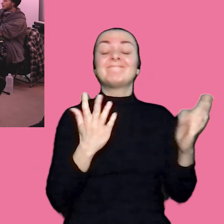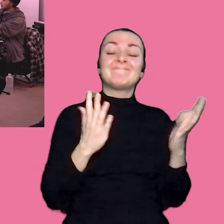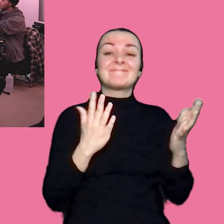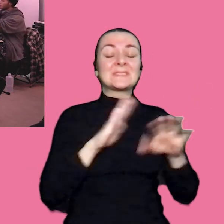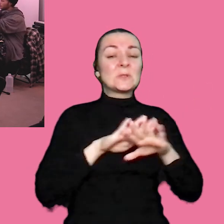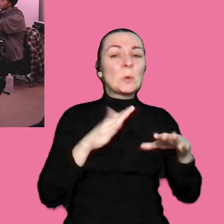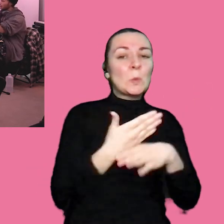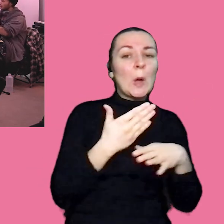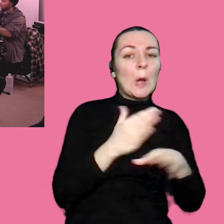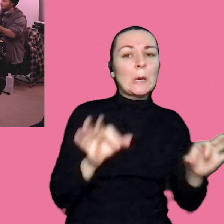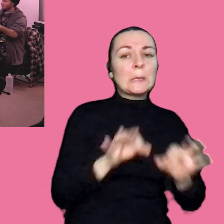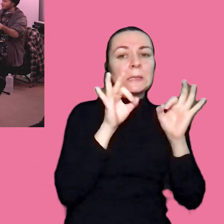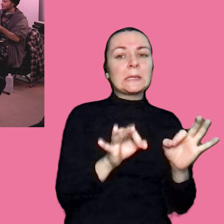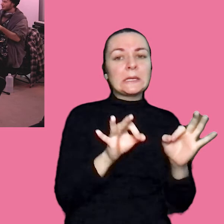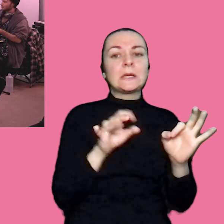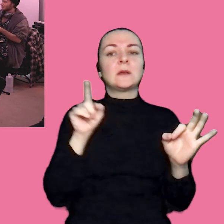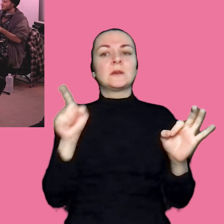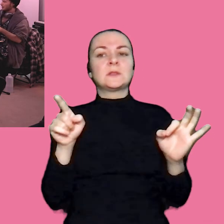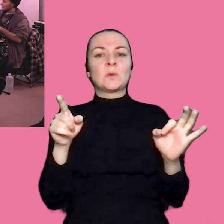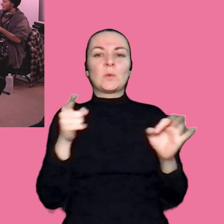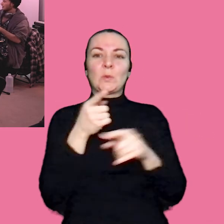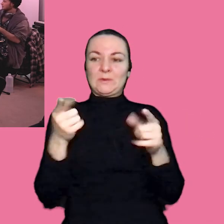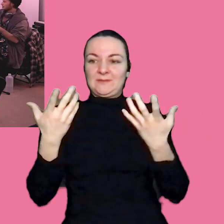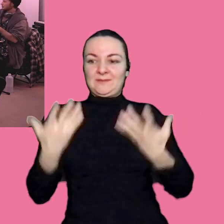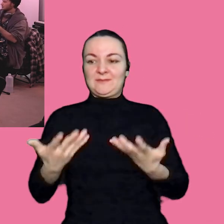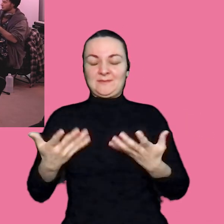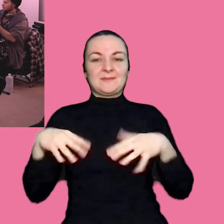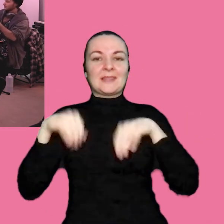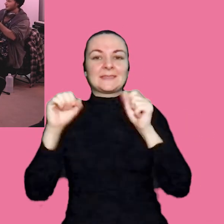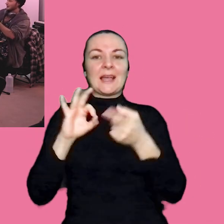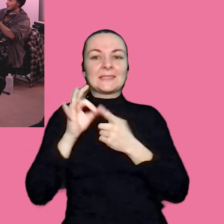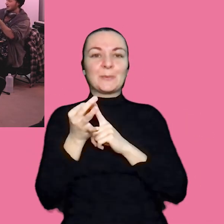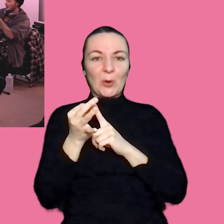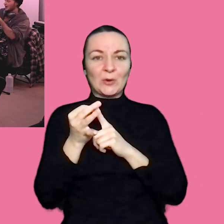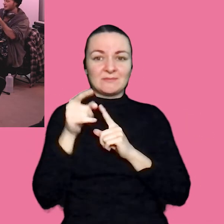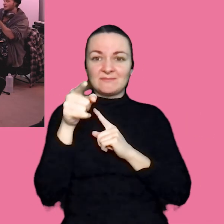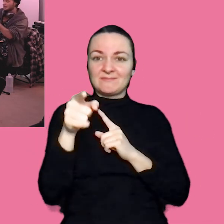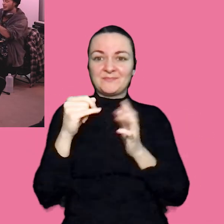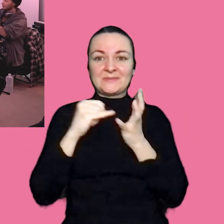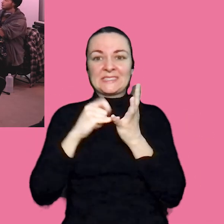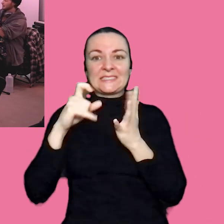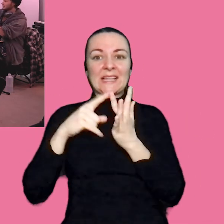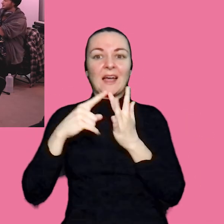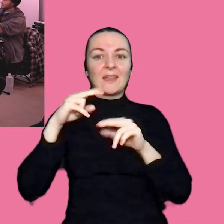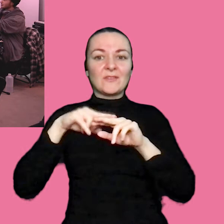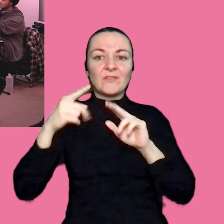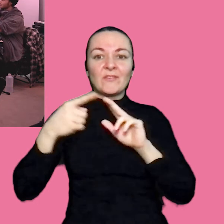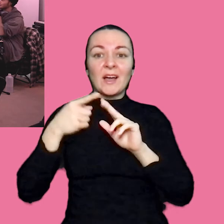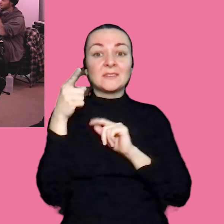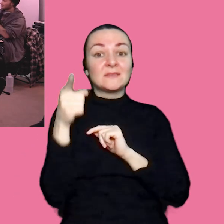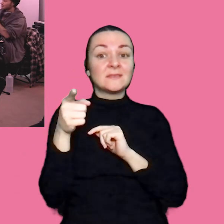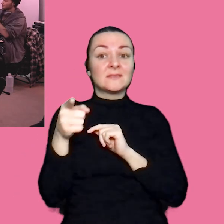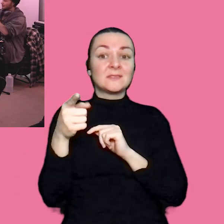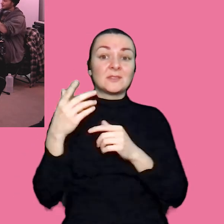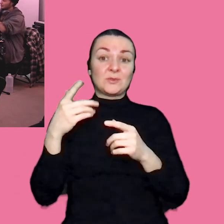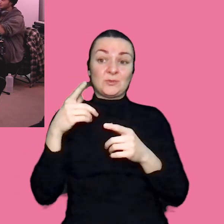all come from other starting points, such as sci-fi, and now you're taking these starting